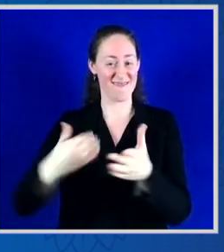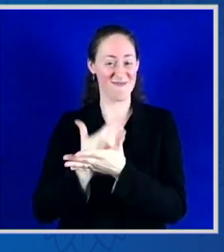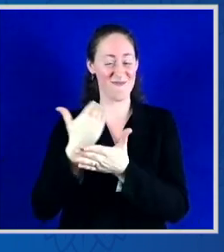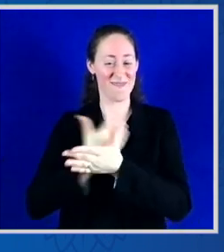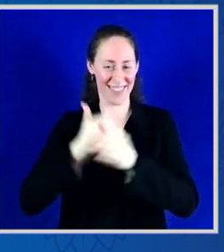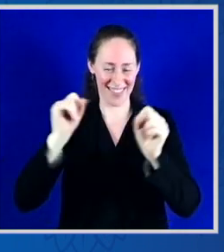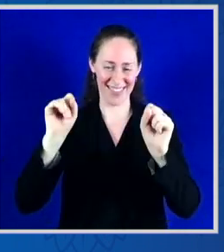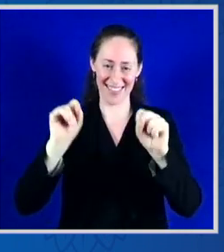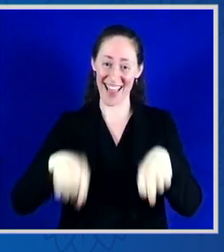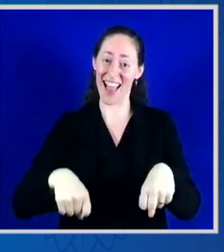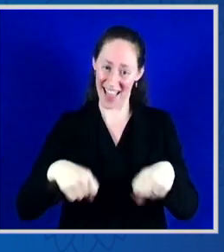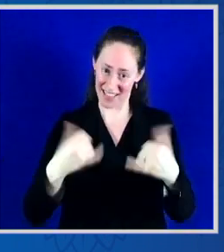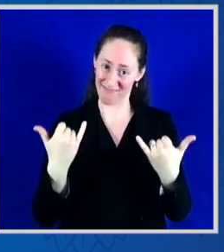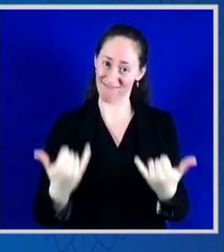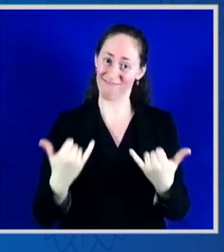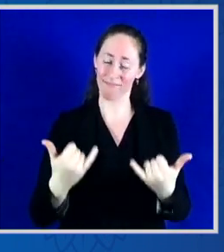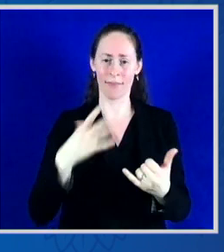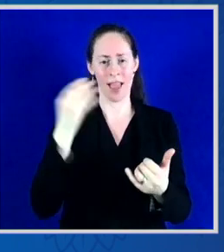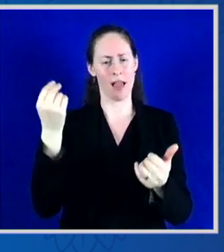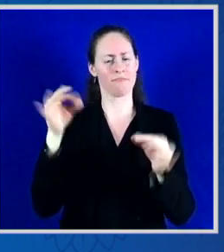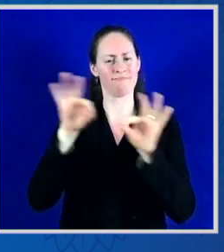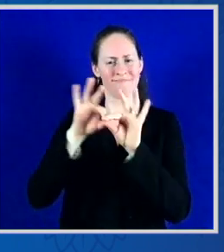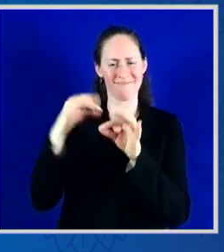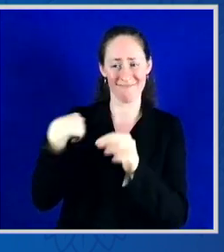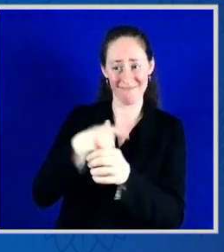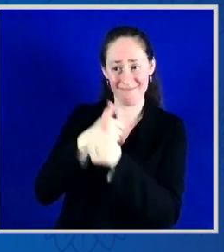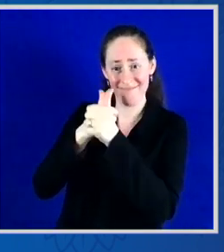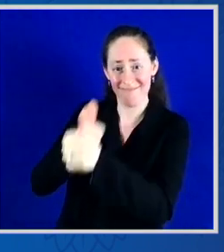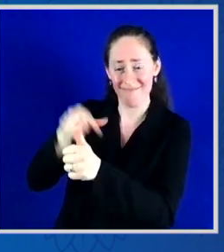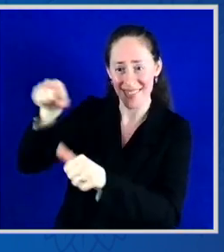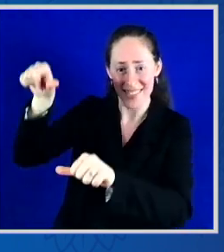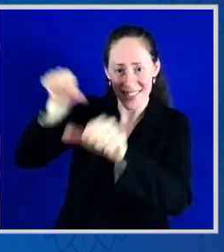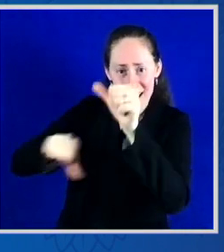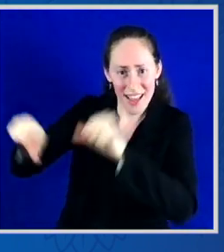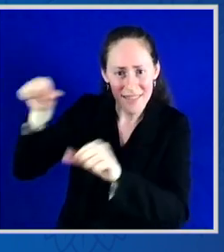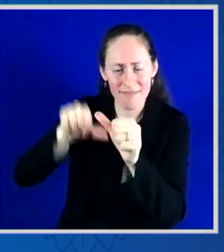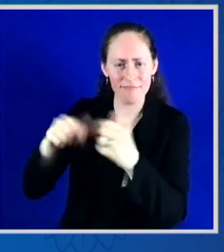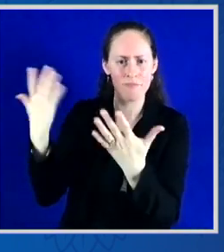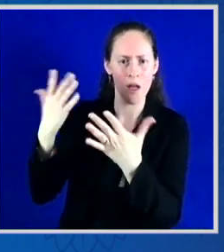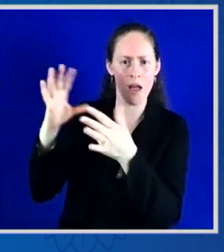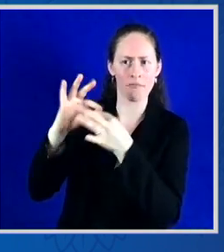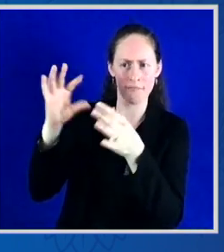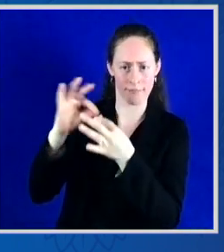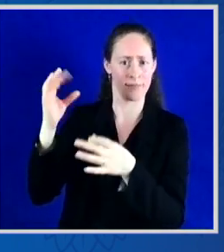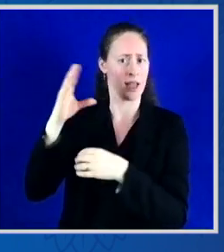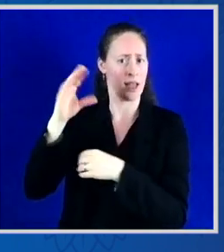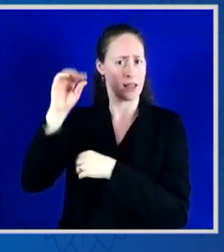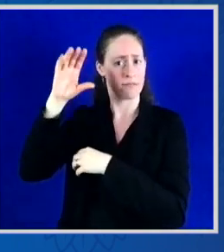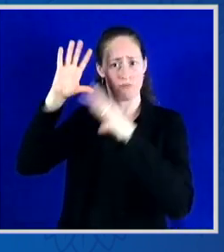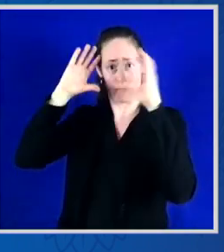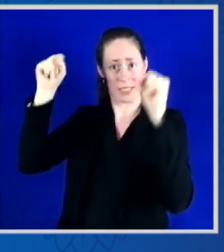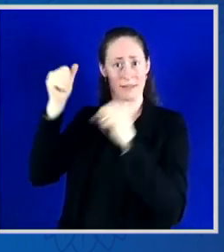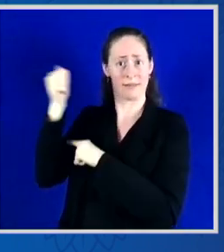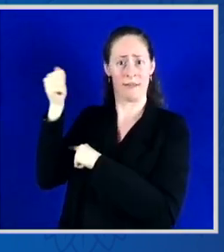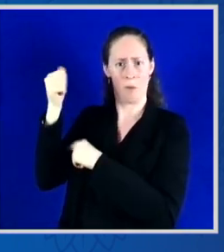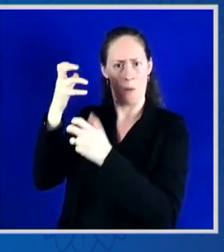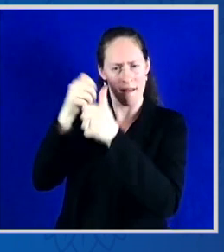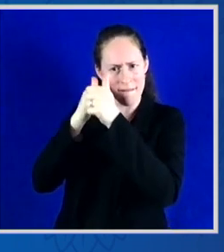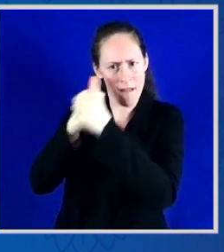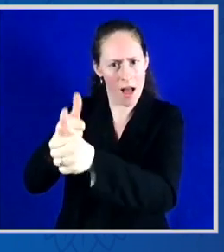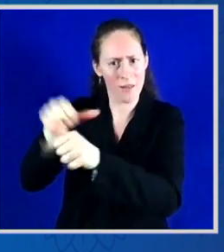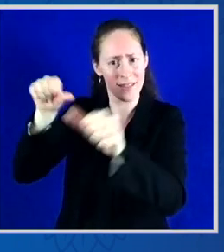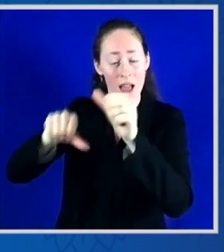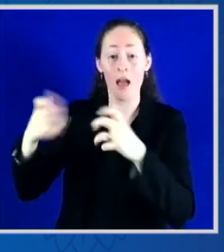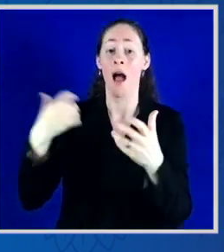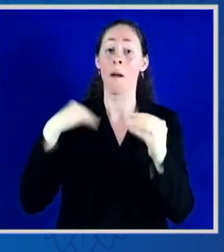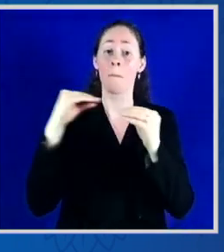the science, and the president likes to say he will listen to the scientists. So without further ado, let me introduce